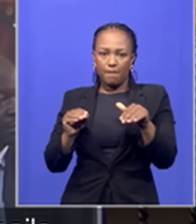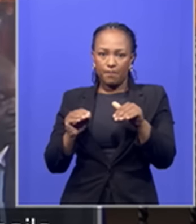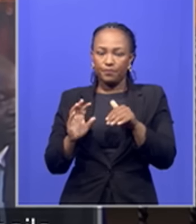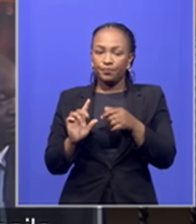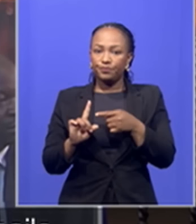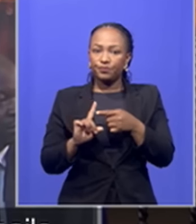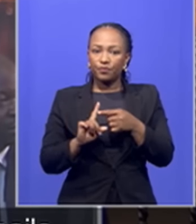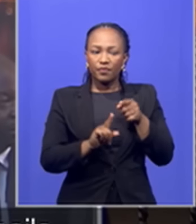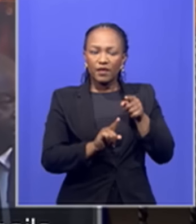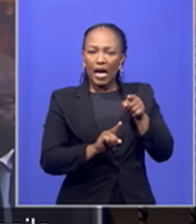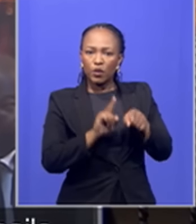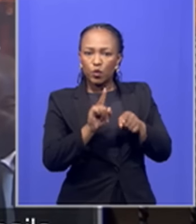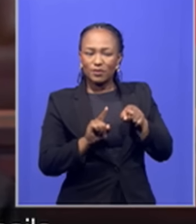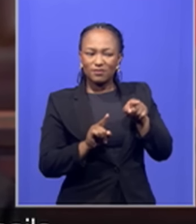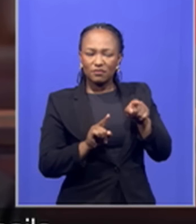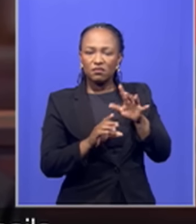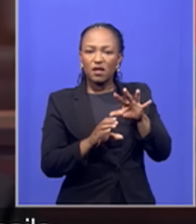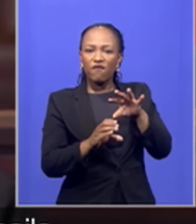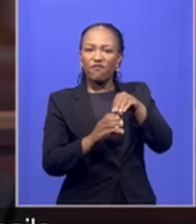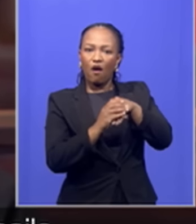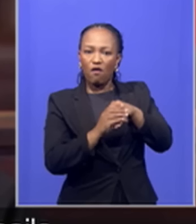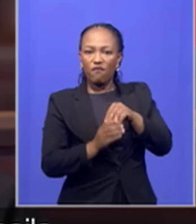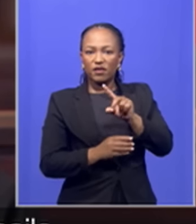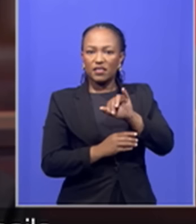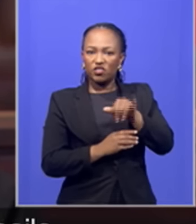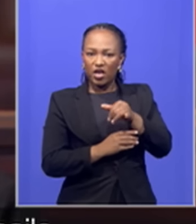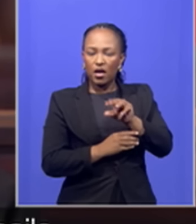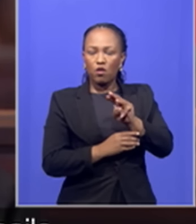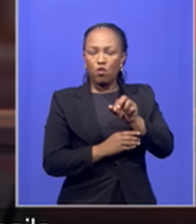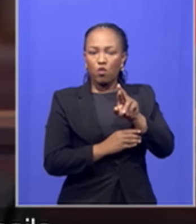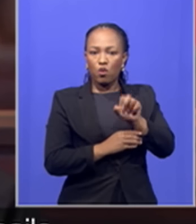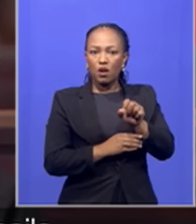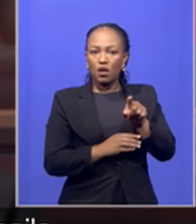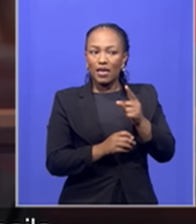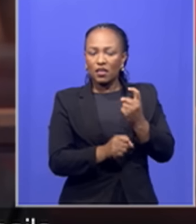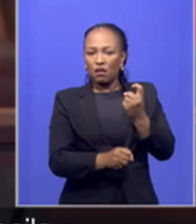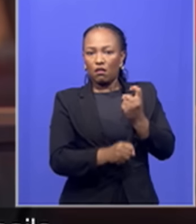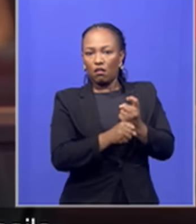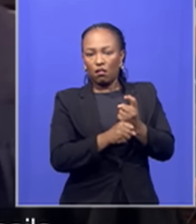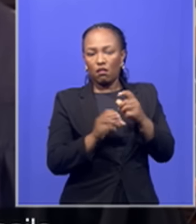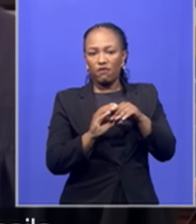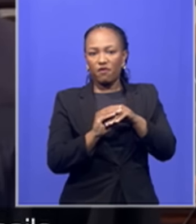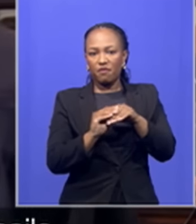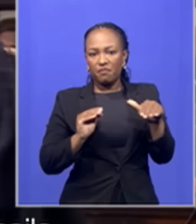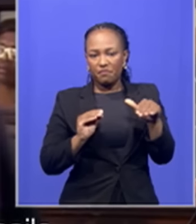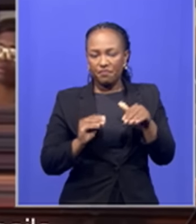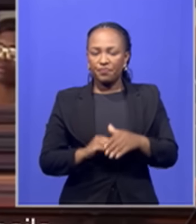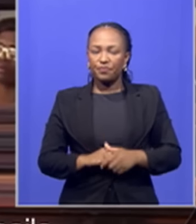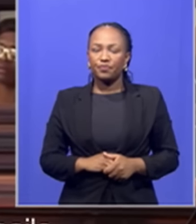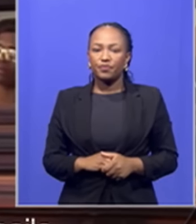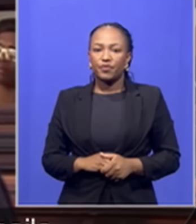Melaelwa yo latofadiwang ka gona le seabe mo polaong ya ga DJ Waras o ganeditswe go gololwa ka beili.